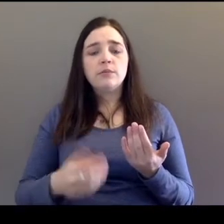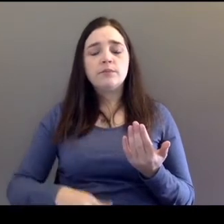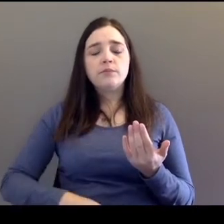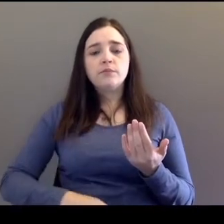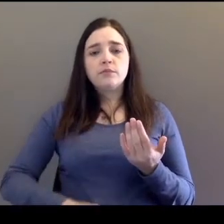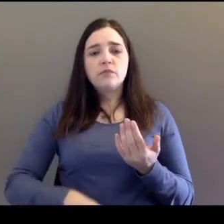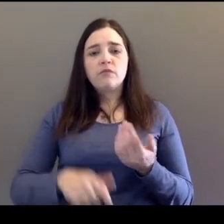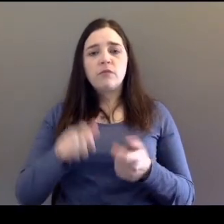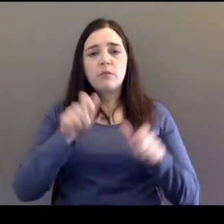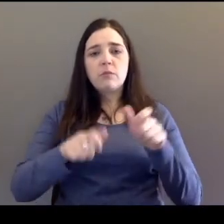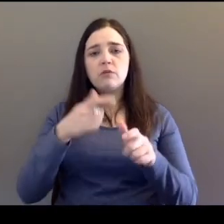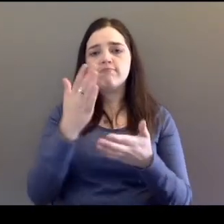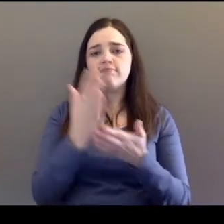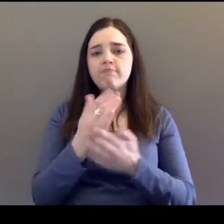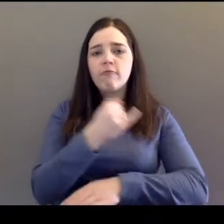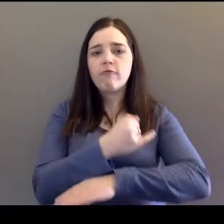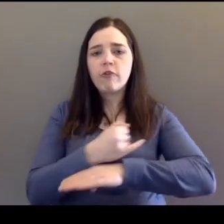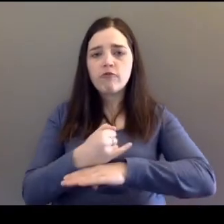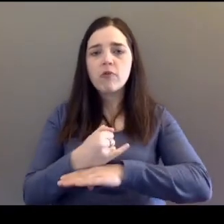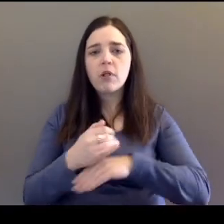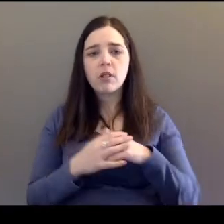for those that are most vulnerable.